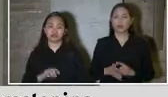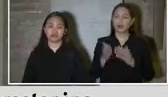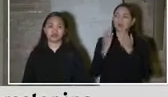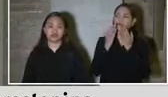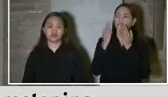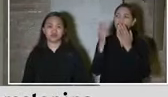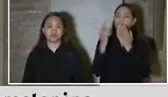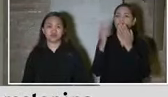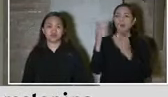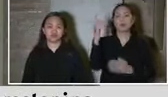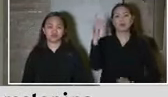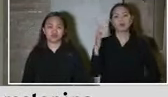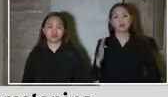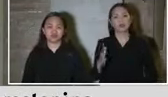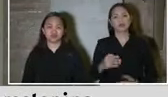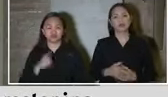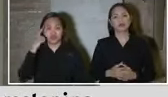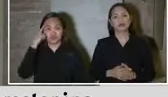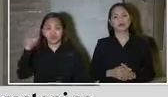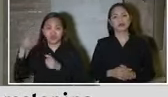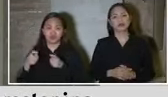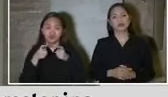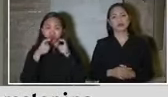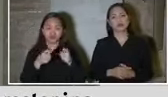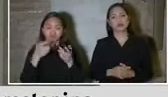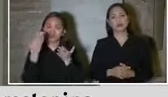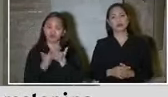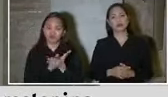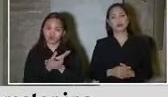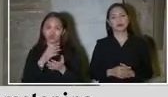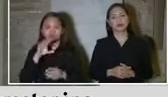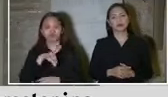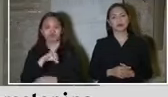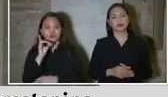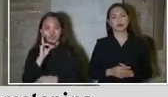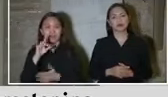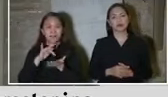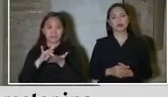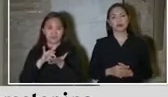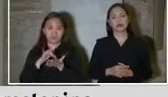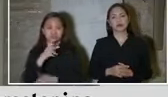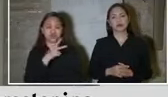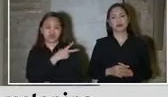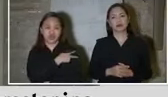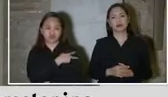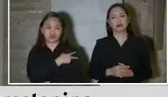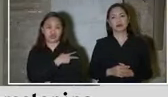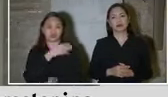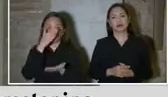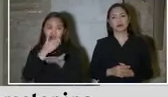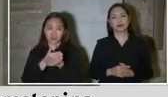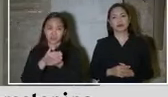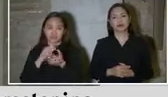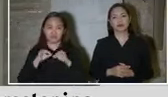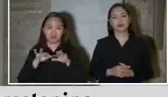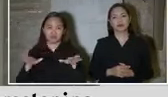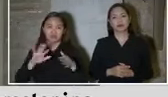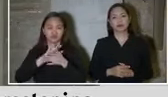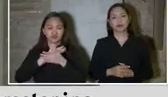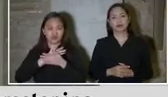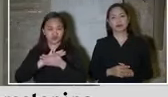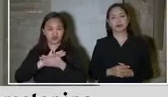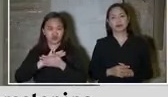to God. For the gift of newly discovered medicines and vaccines to combat the virus and the